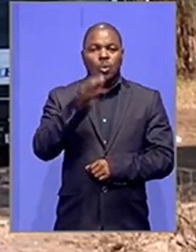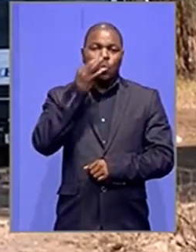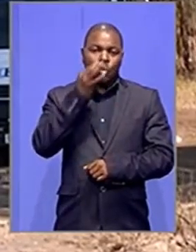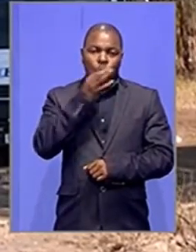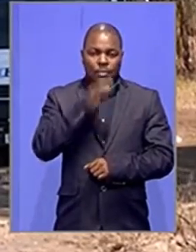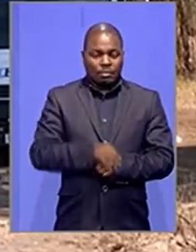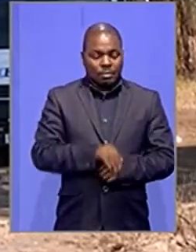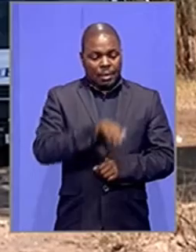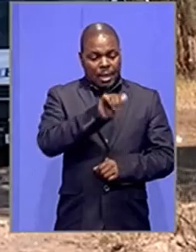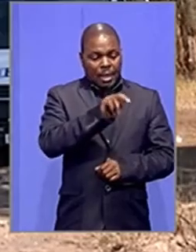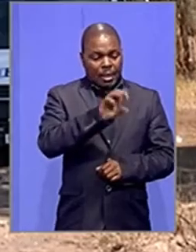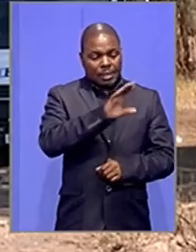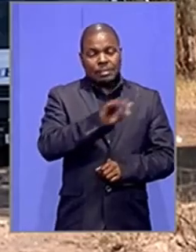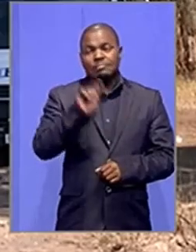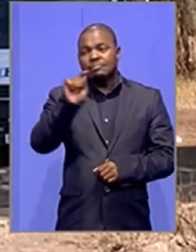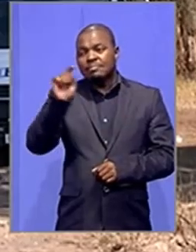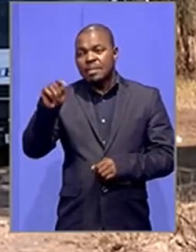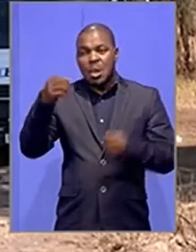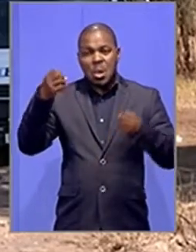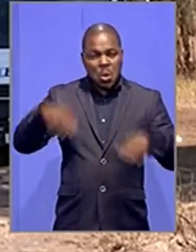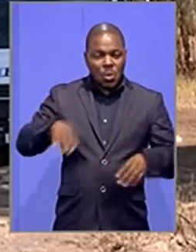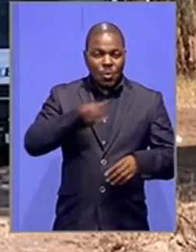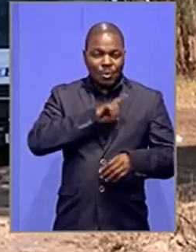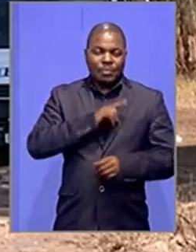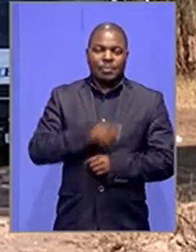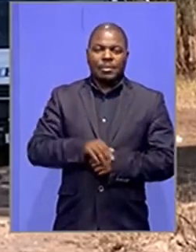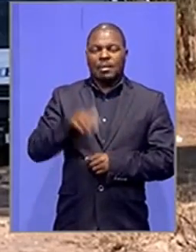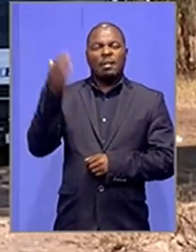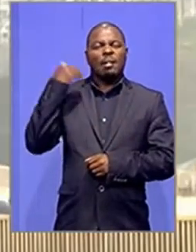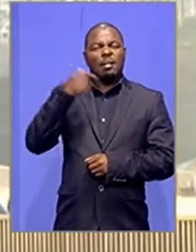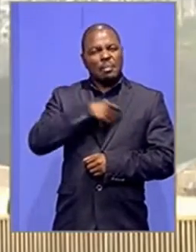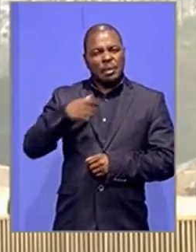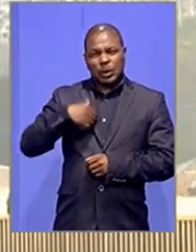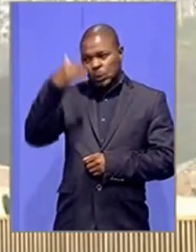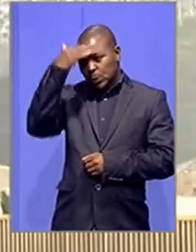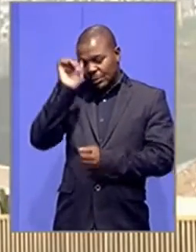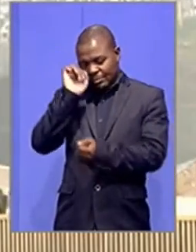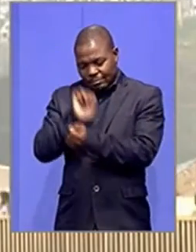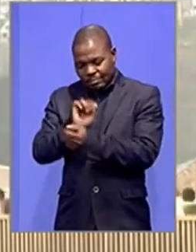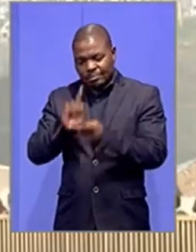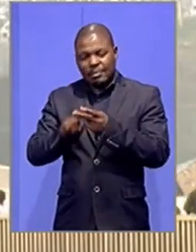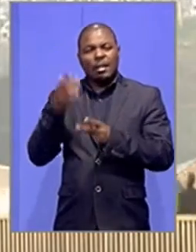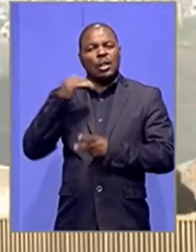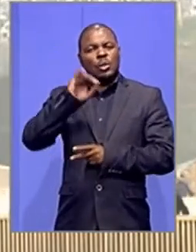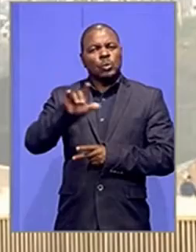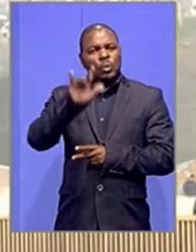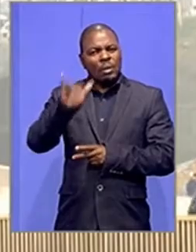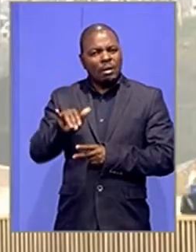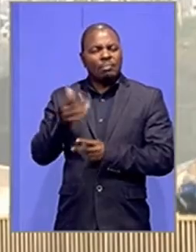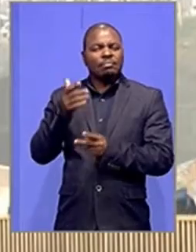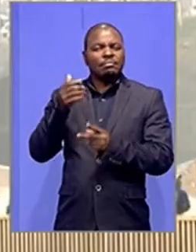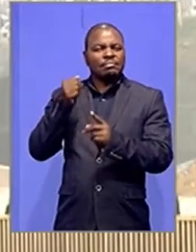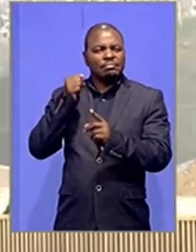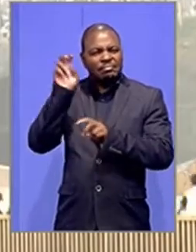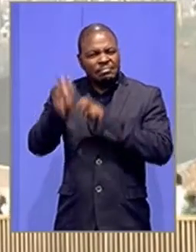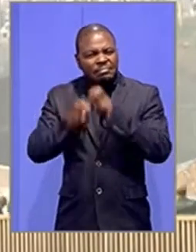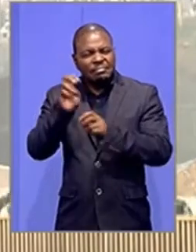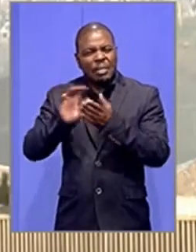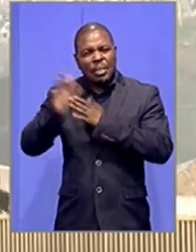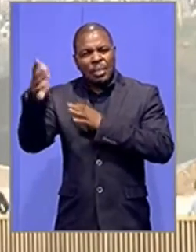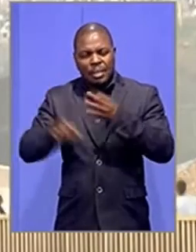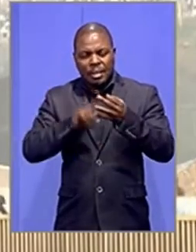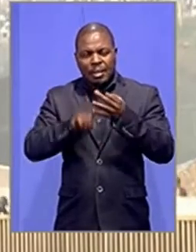ANC e se ke ya sebetsa hantle ke ho tshwara mopresidente wa mehleng Jacob Zuma mme rusu ka kgwedi ya Phupu ha mmoho le mathata tlhahlamano boreneng